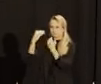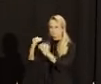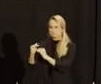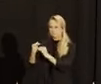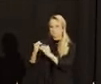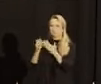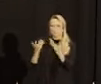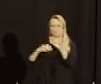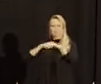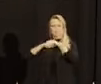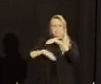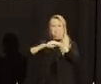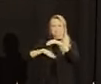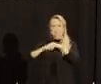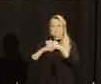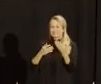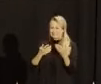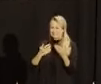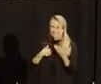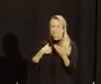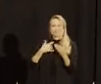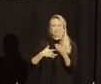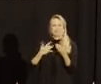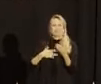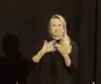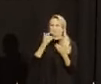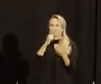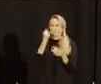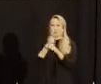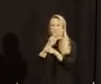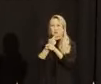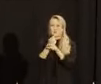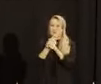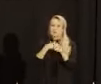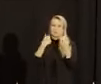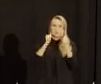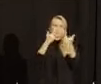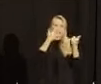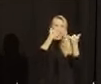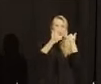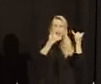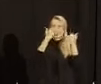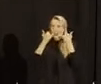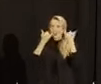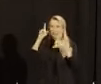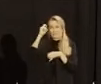I call them, that some of them know me well by name. But